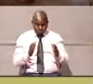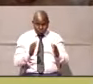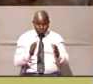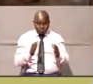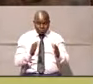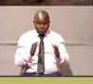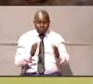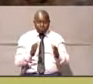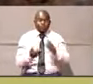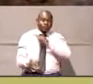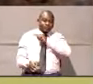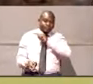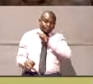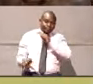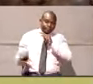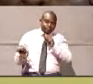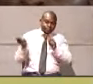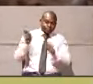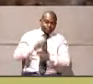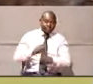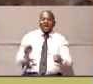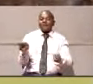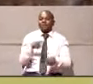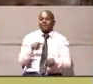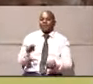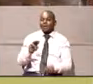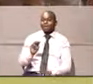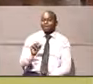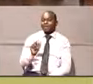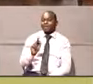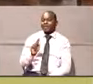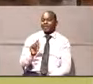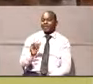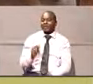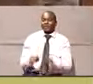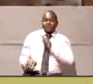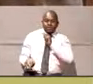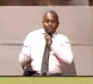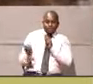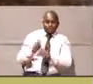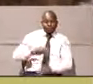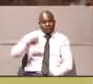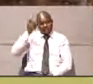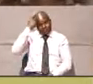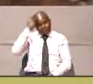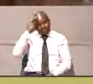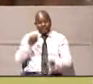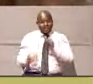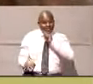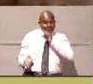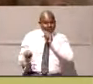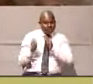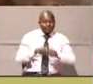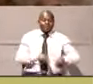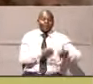the conversion, as Martin Luther emphasized it, conversion of the head, conversion of the